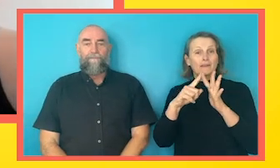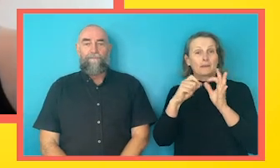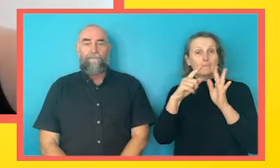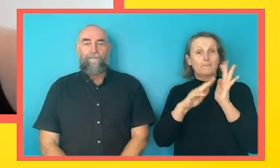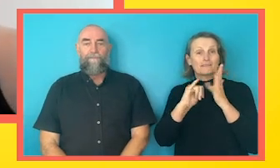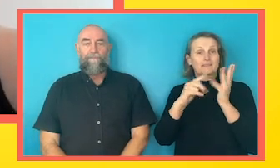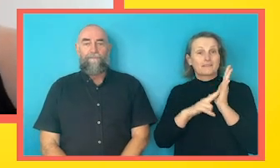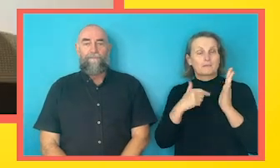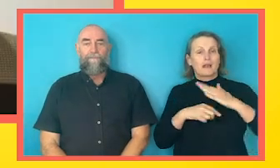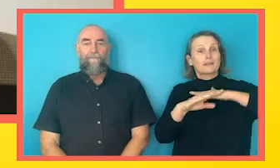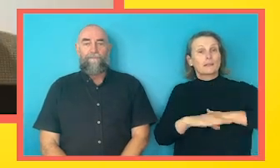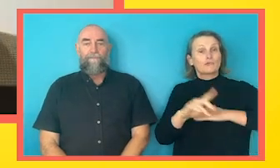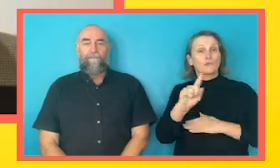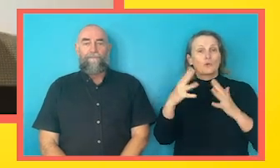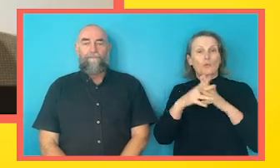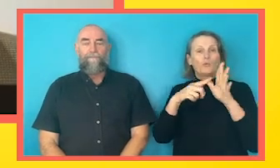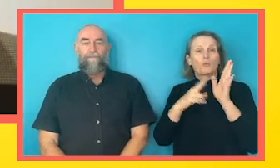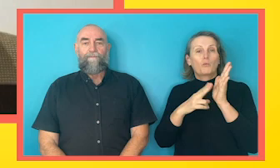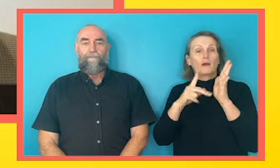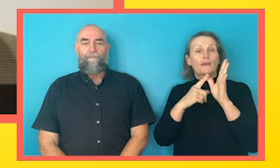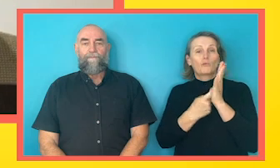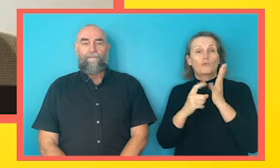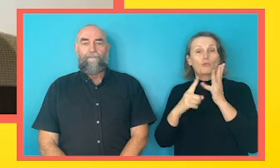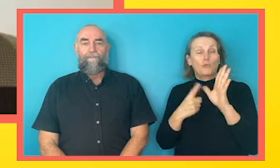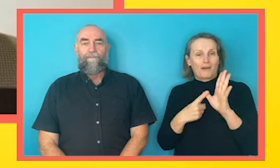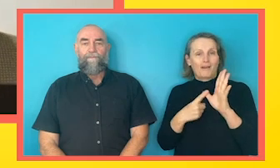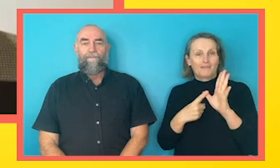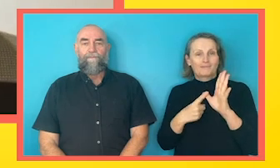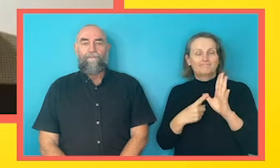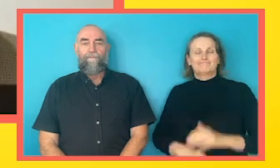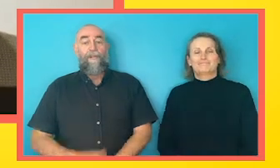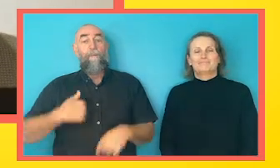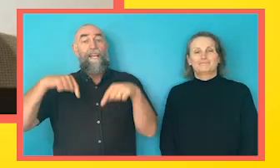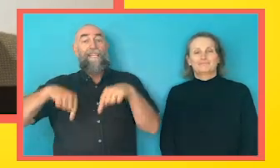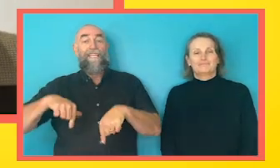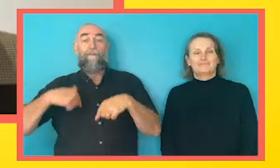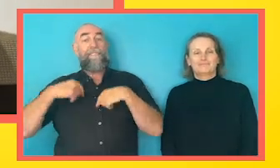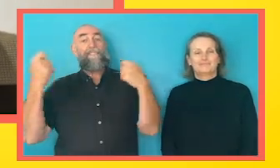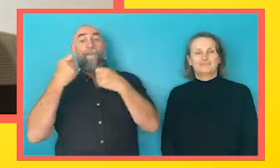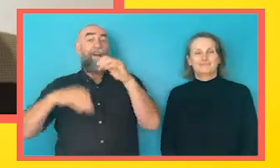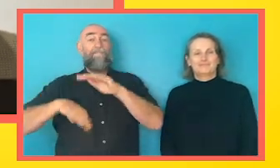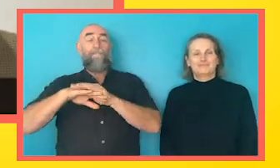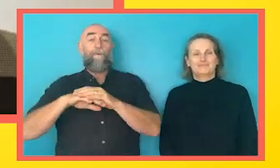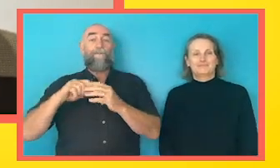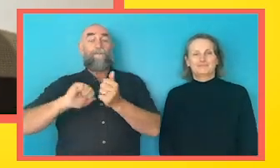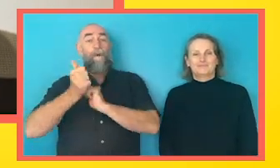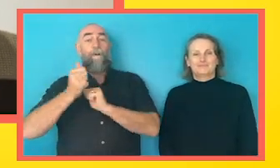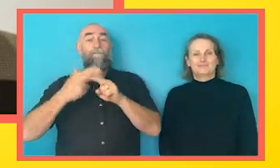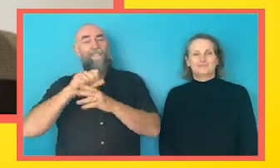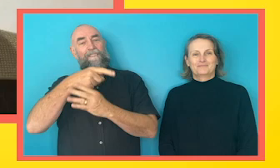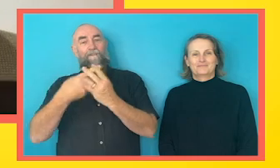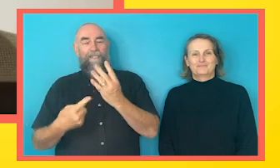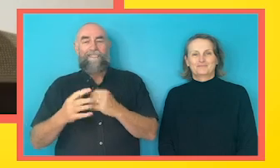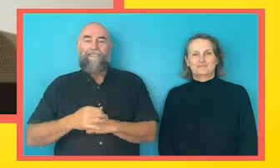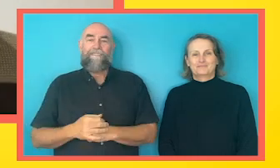country. This is You Little Ripper, the place that we celebrate all things parasport. And we've got an extra special co-host today. Brodie